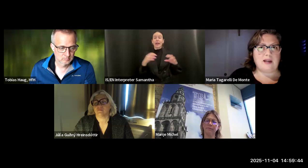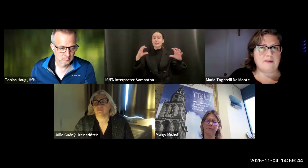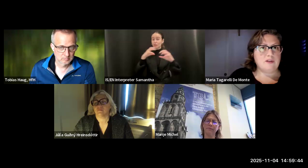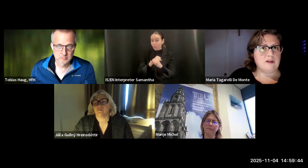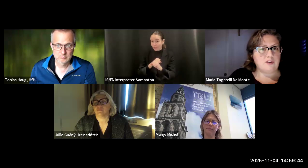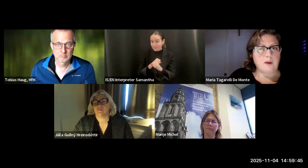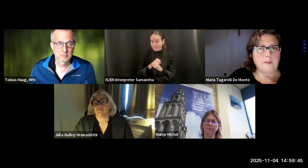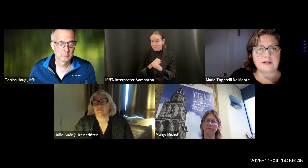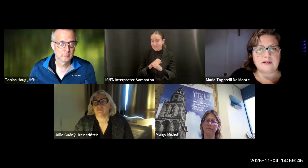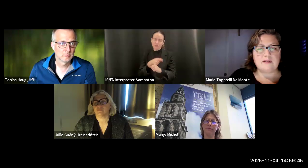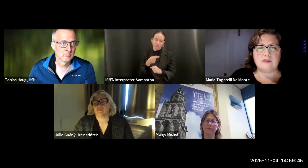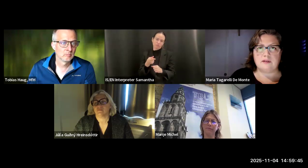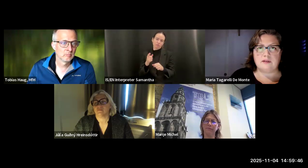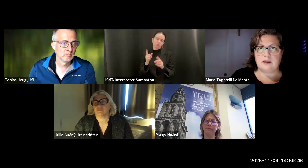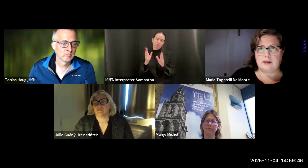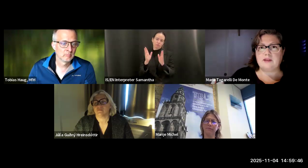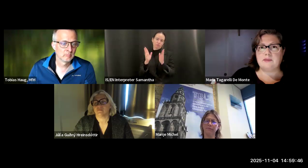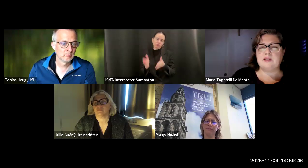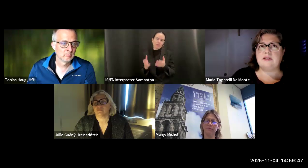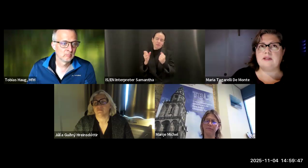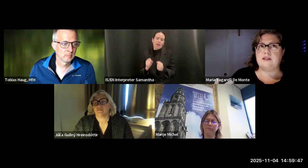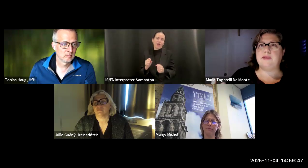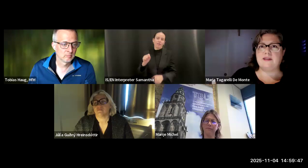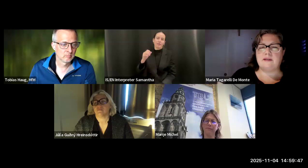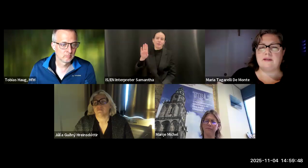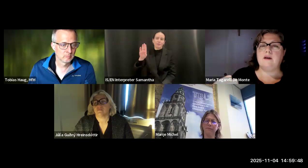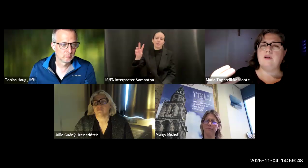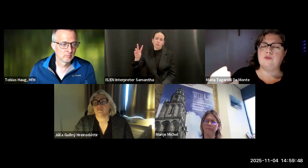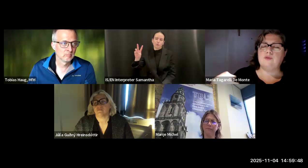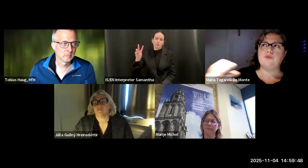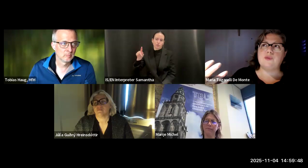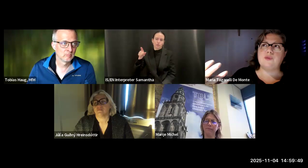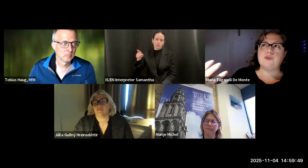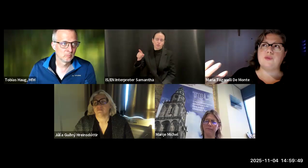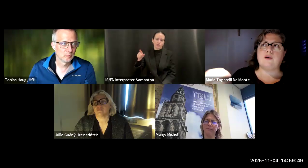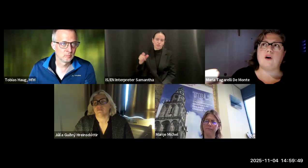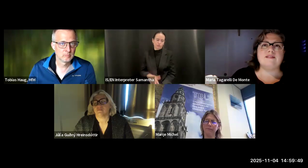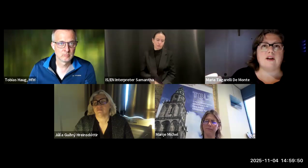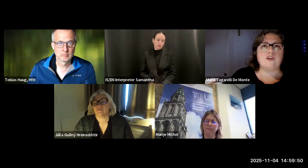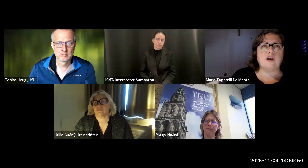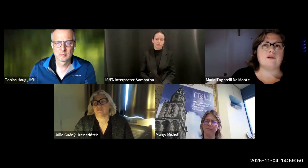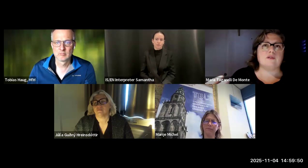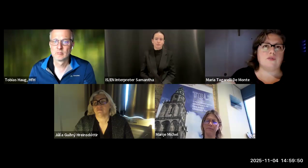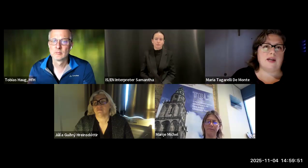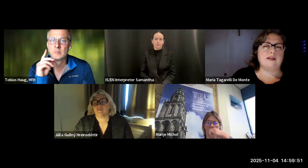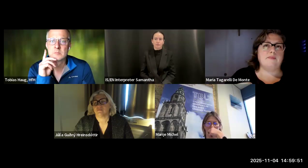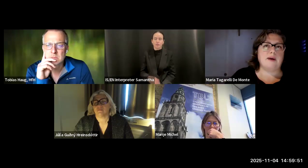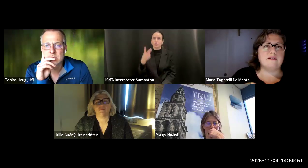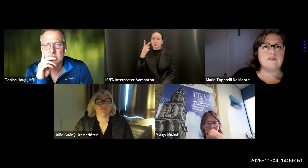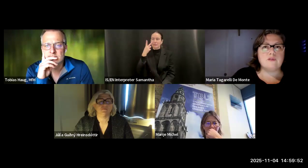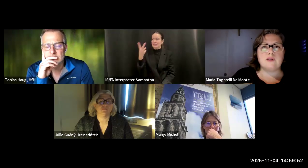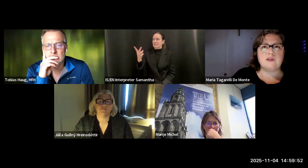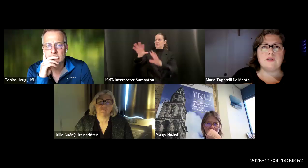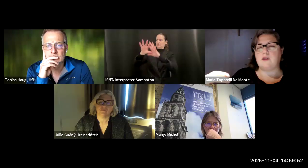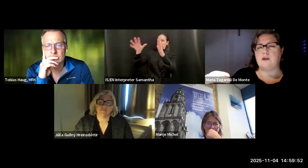the B2 level of competence, the possibility, the ability to treat contents that are not